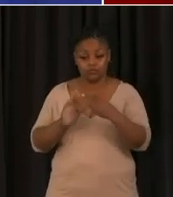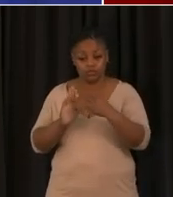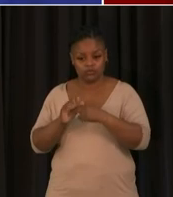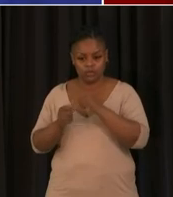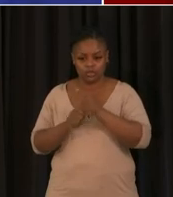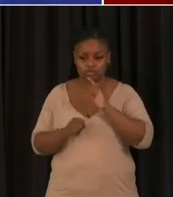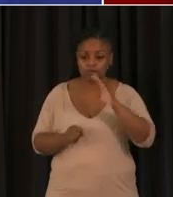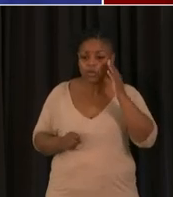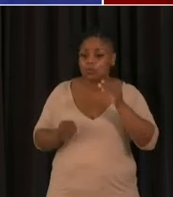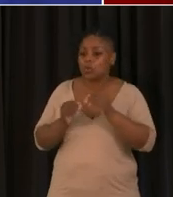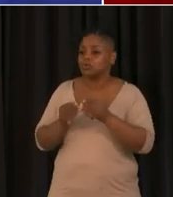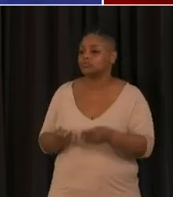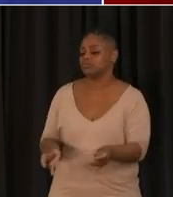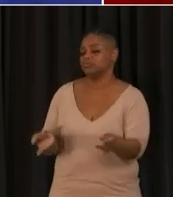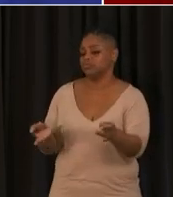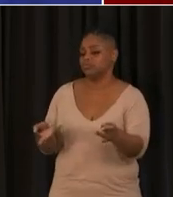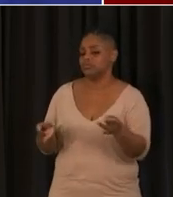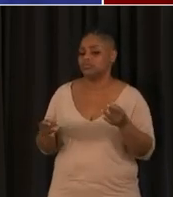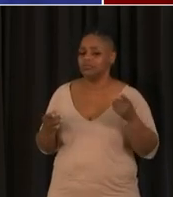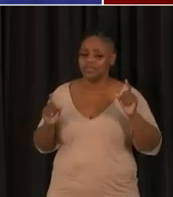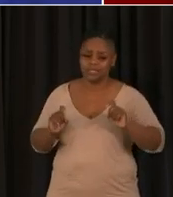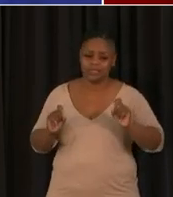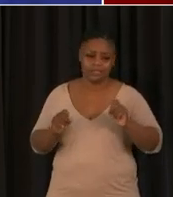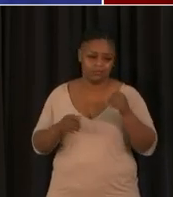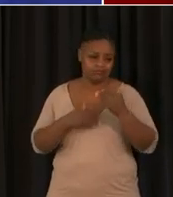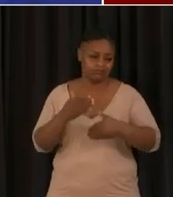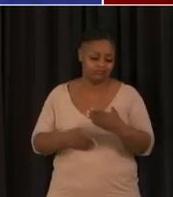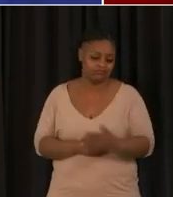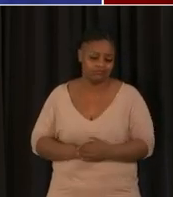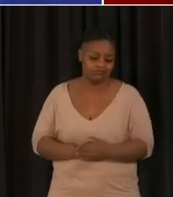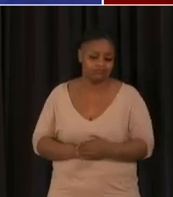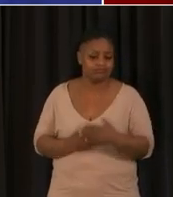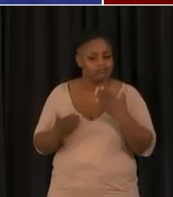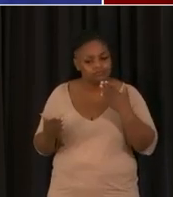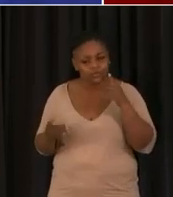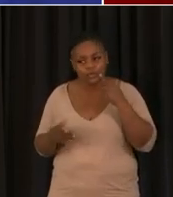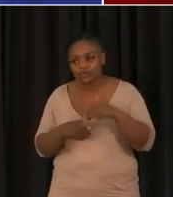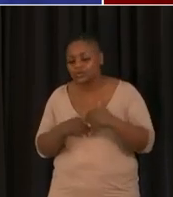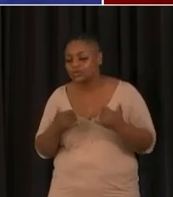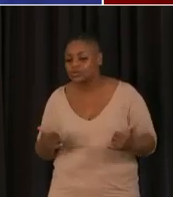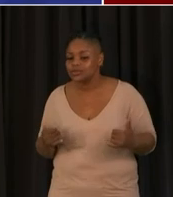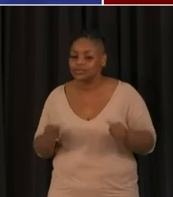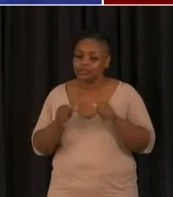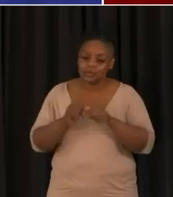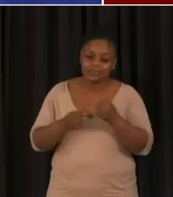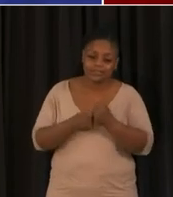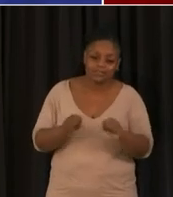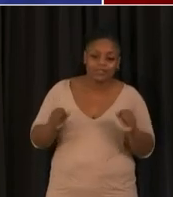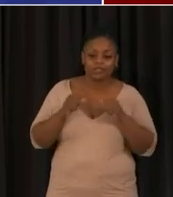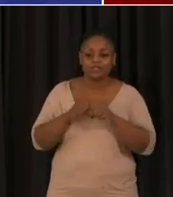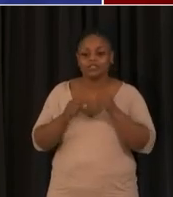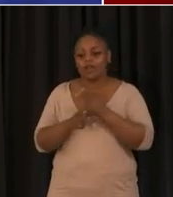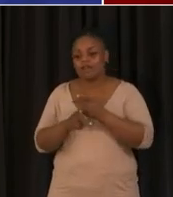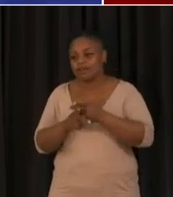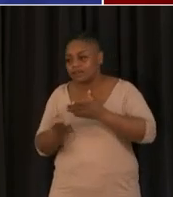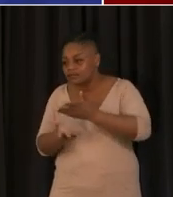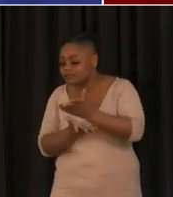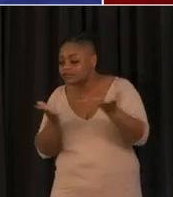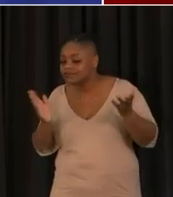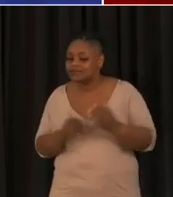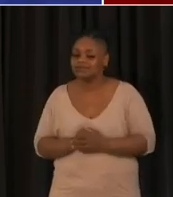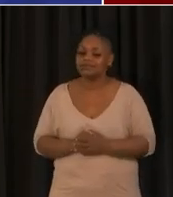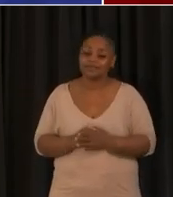So just, I know on a macro level, 800,000 jobs before the pandemic in the district. We lost about 53,000 jobs.